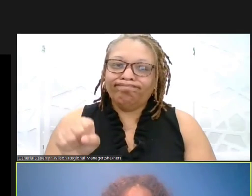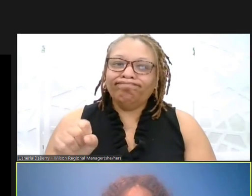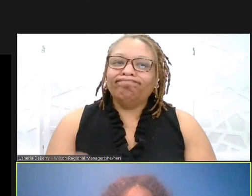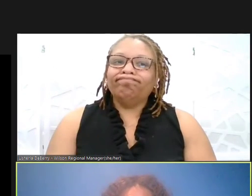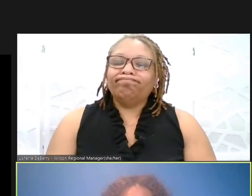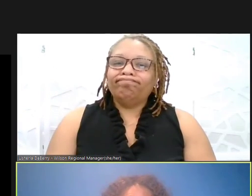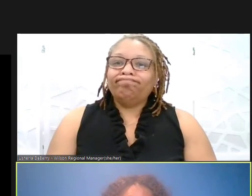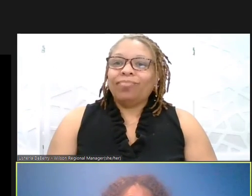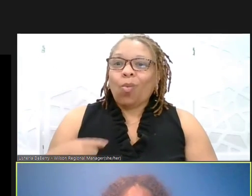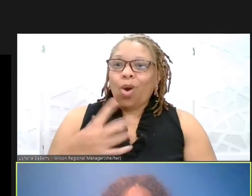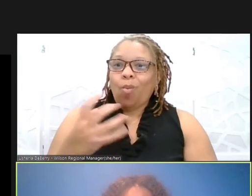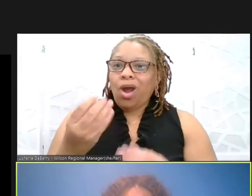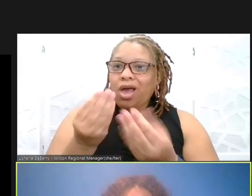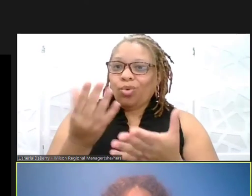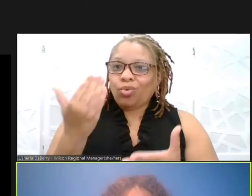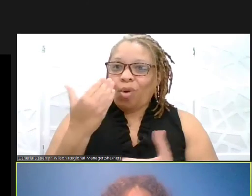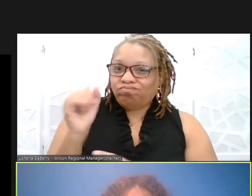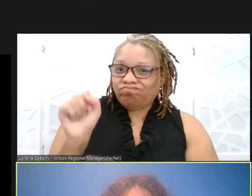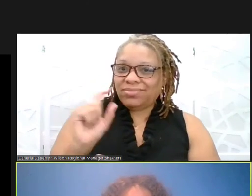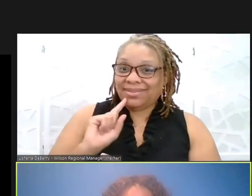This slide is about deaf culture.